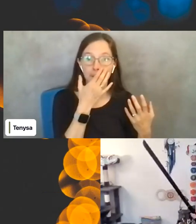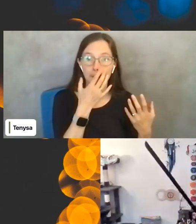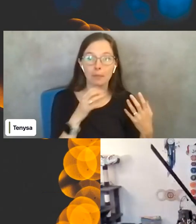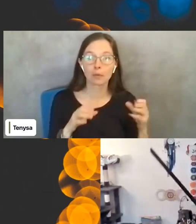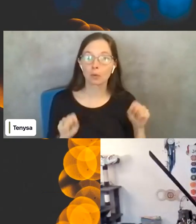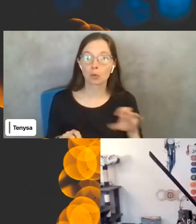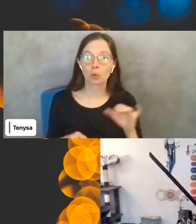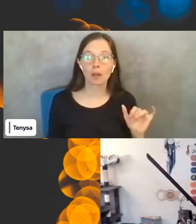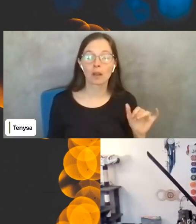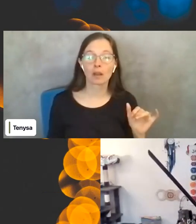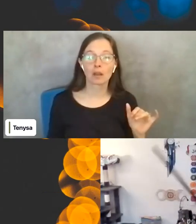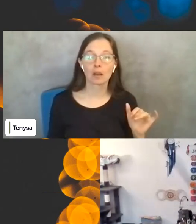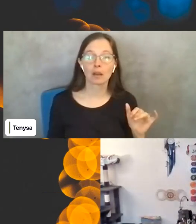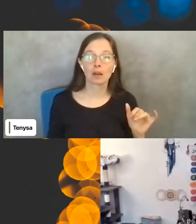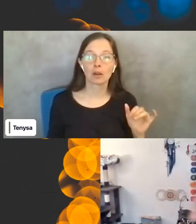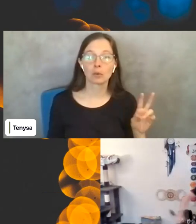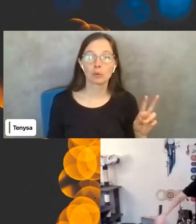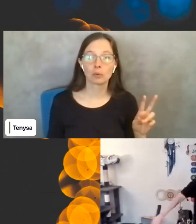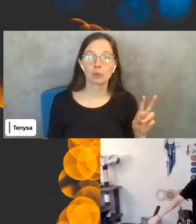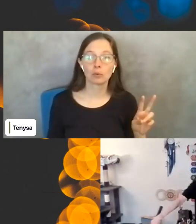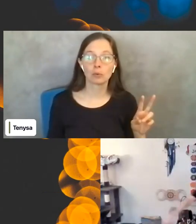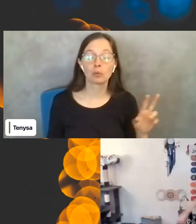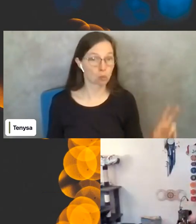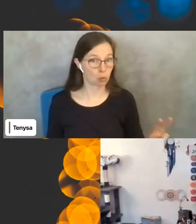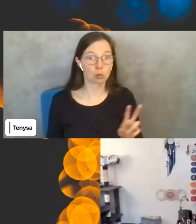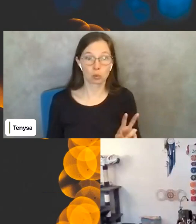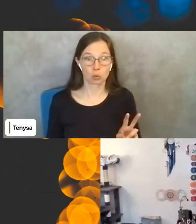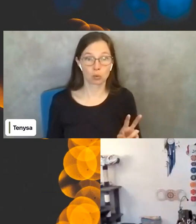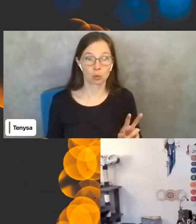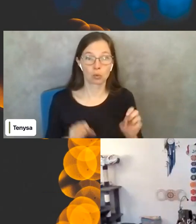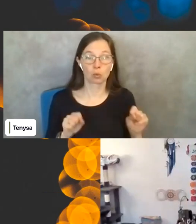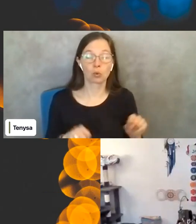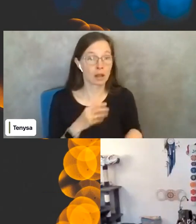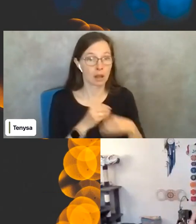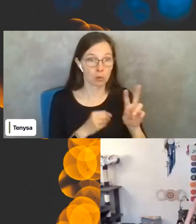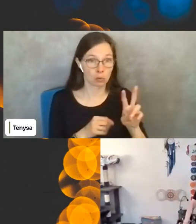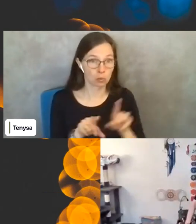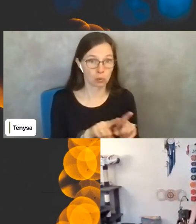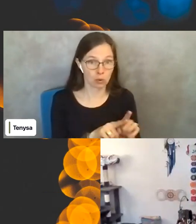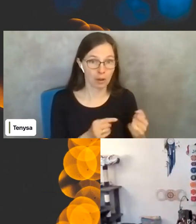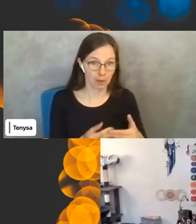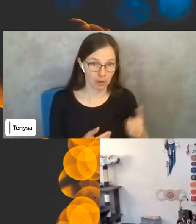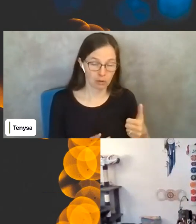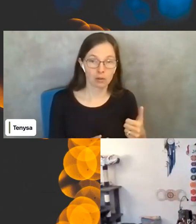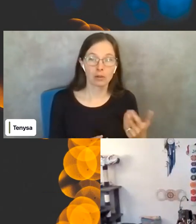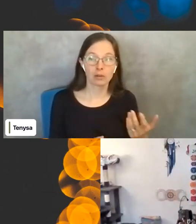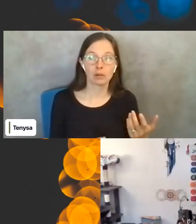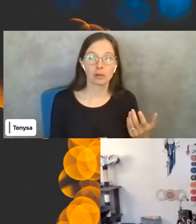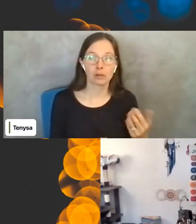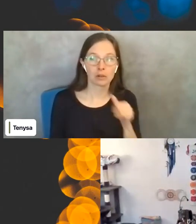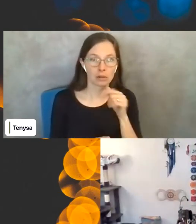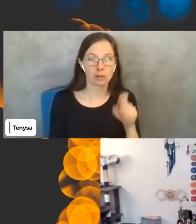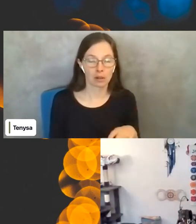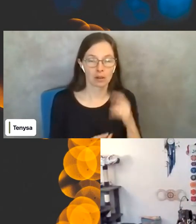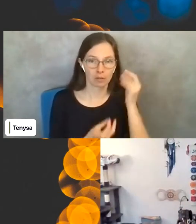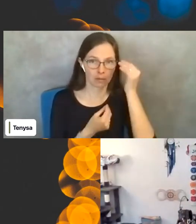like 2, 2, maybe you can add the 2 as well in there. It's a little easier, so that way you don't have to like think